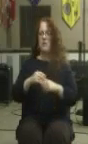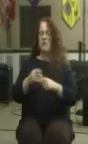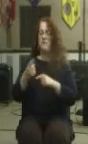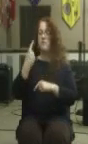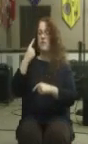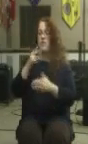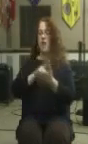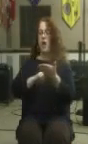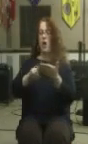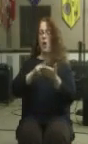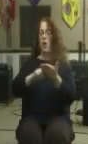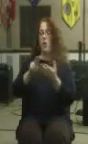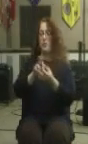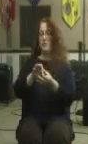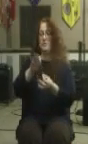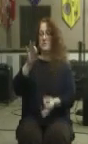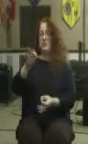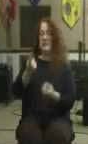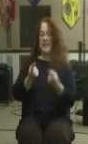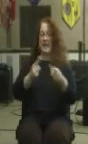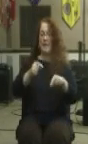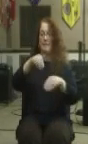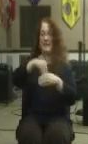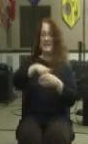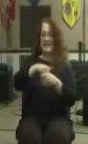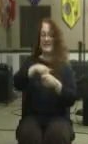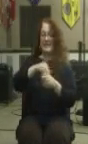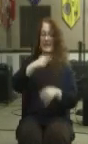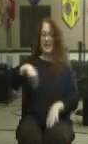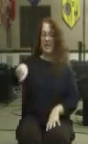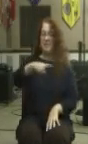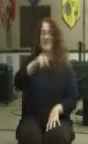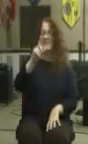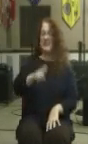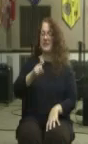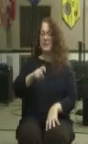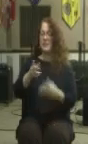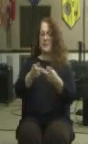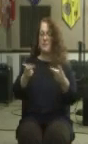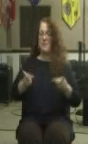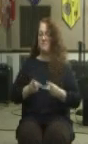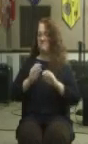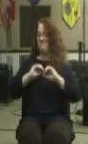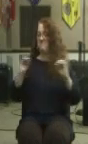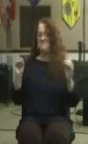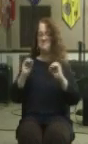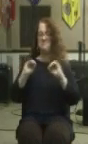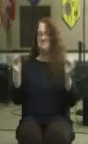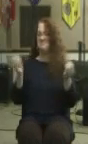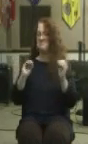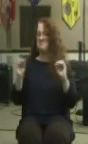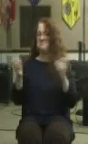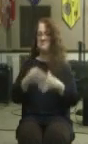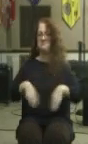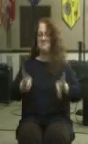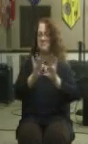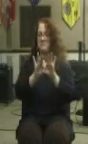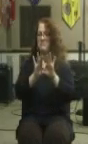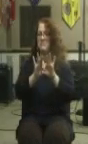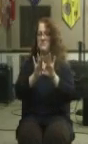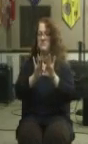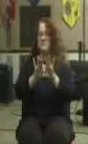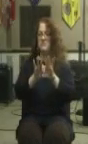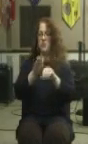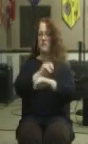But for the outpouring of the Holy Spirit to begin to happen in us, there has to be a point to where none of that